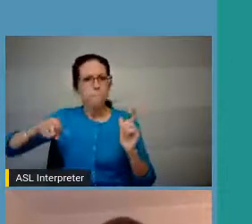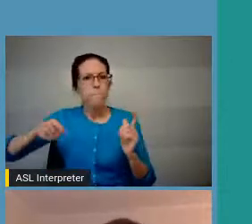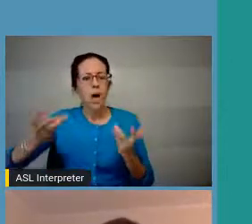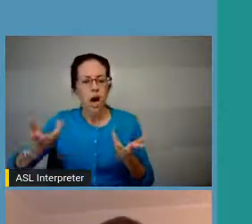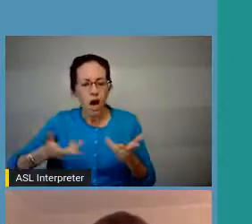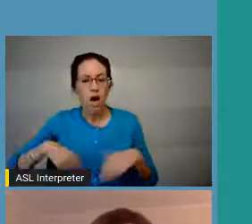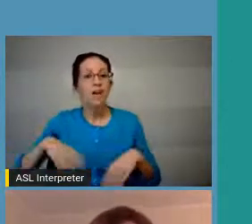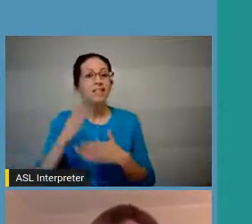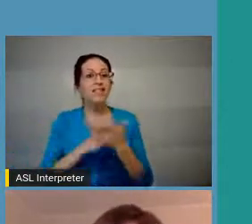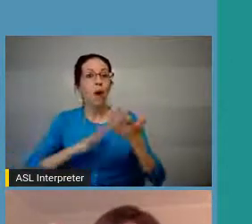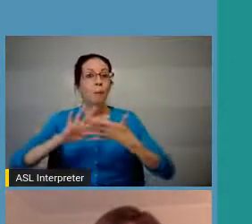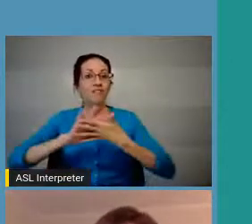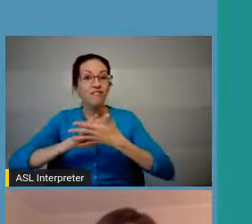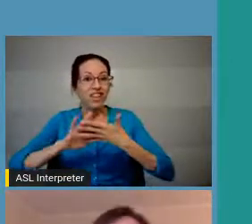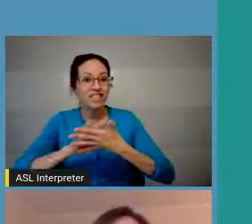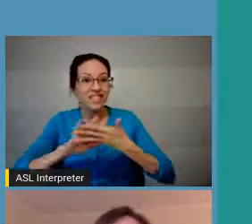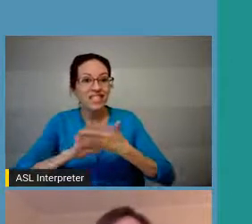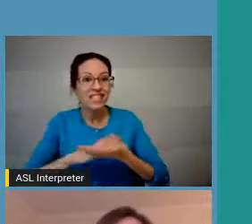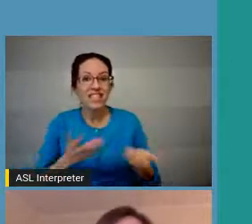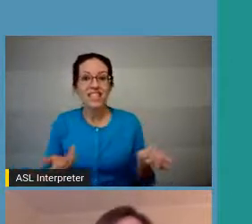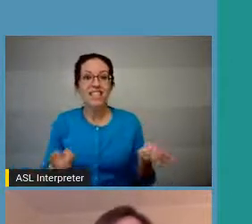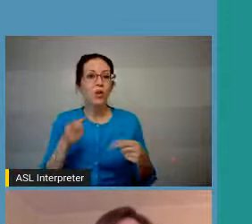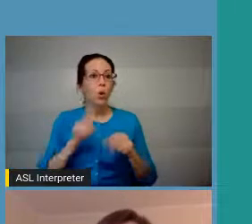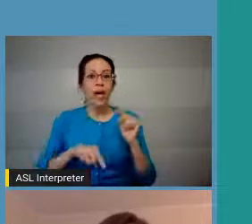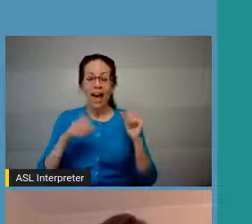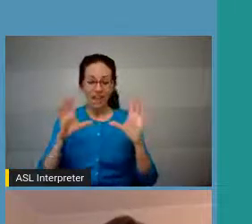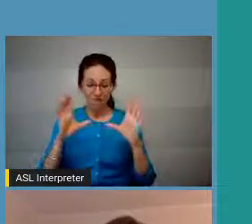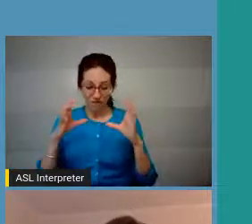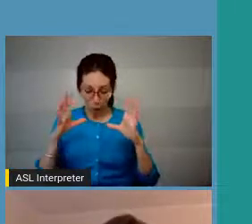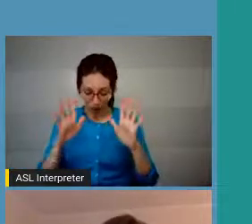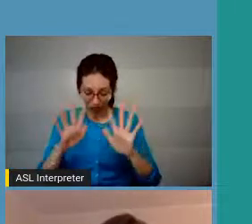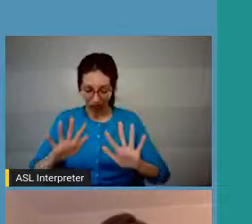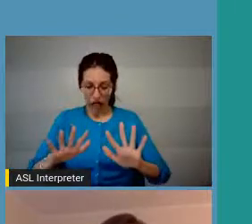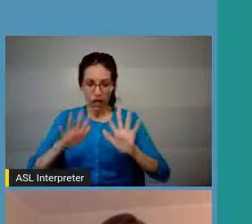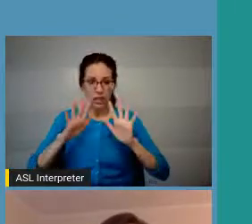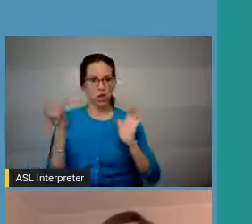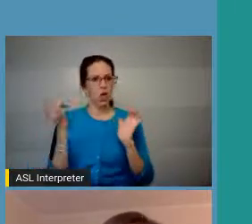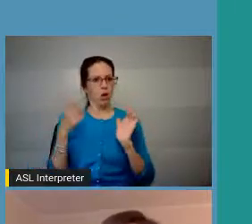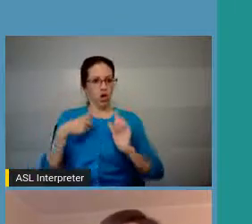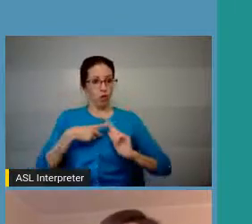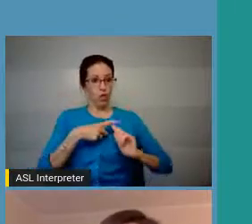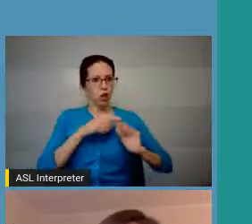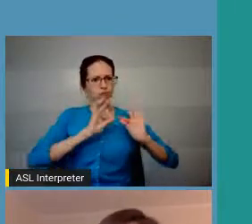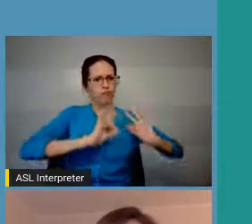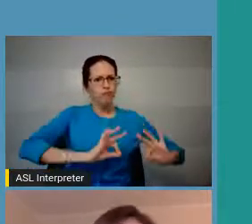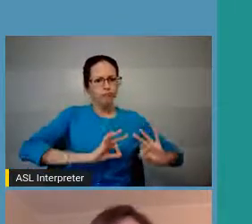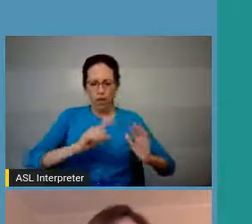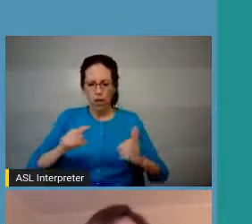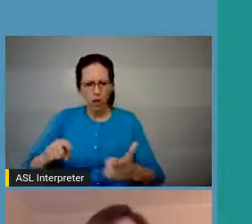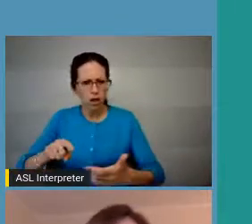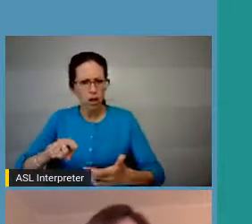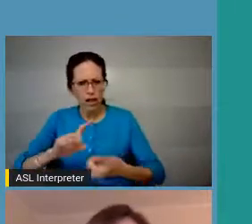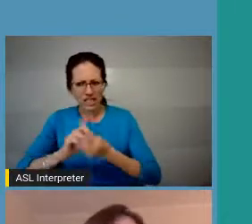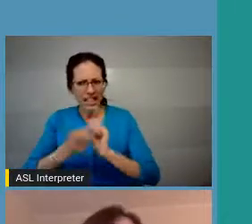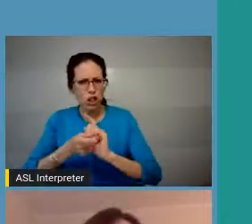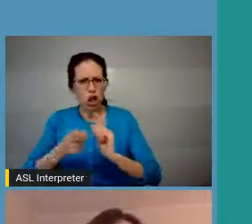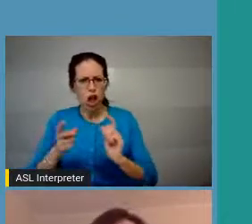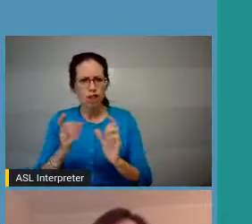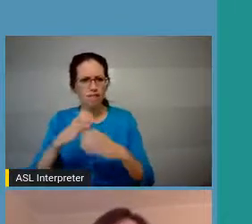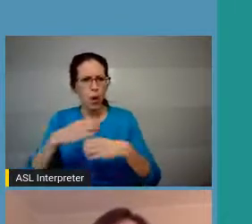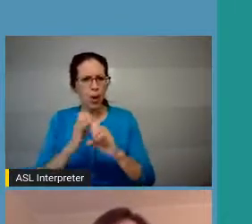fuzzy. Like they were blurry. You couldn't focus on them, not because the original was blurry, but because the digital focus wasn't